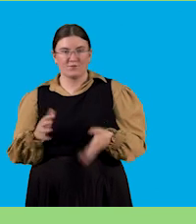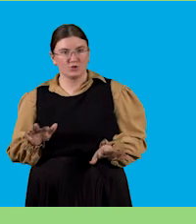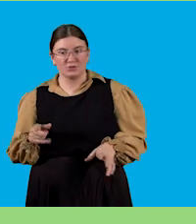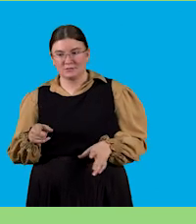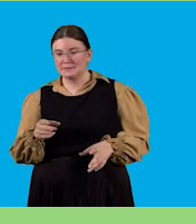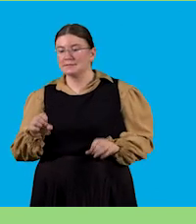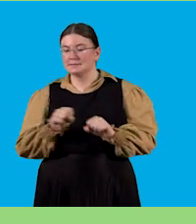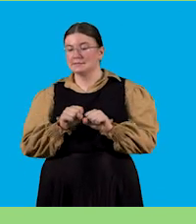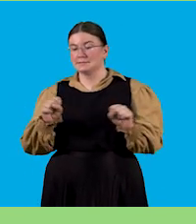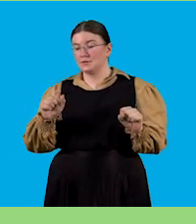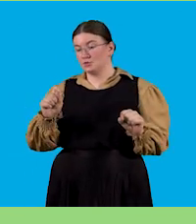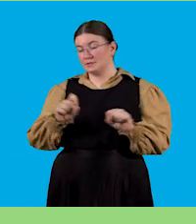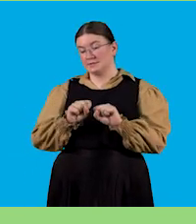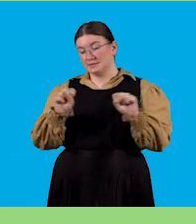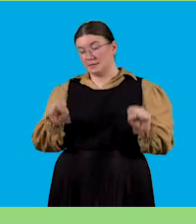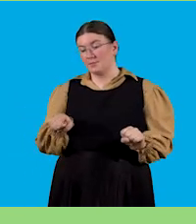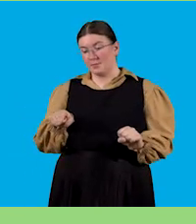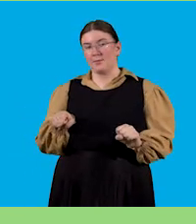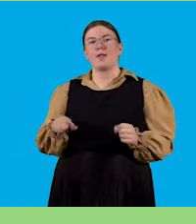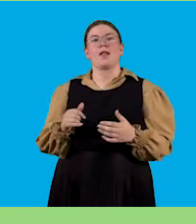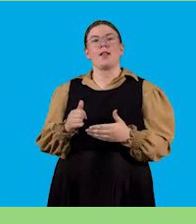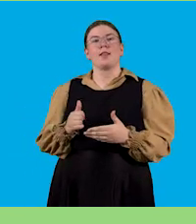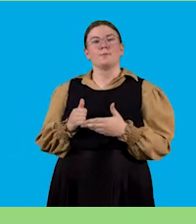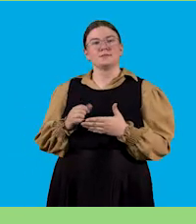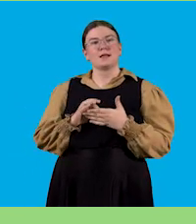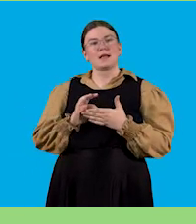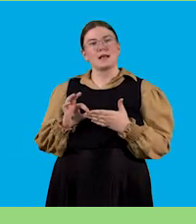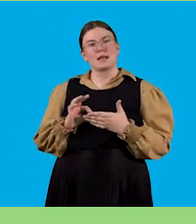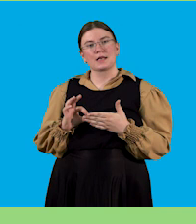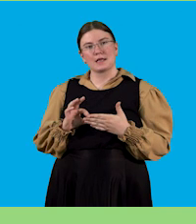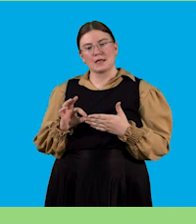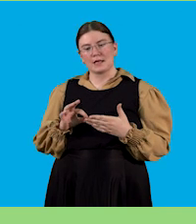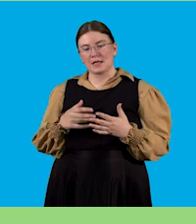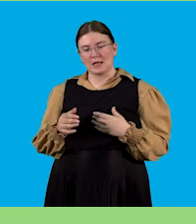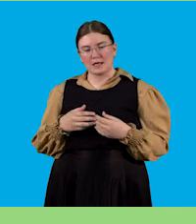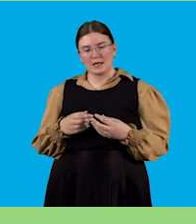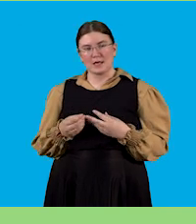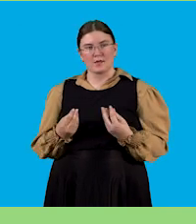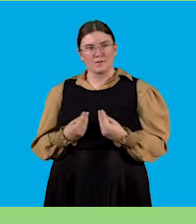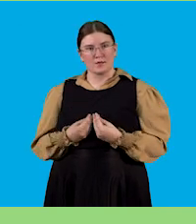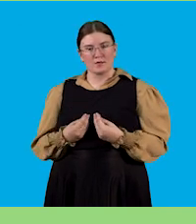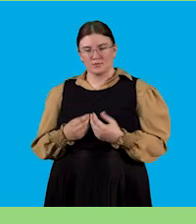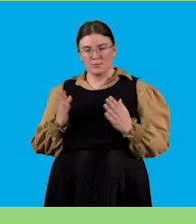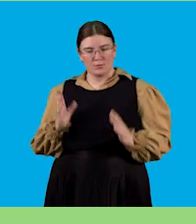we said that it is a system that helps remove metabolic waste.